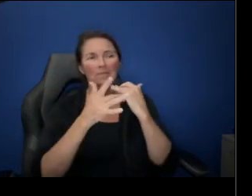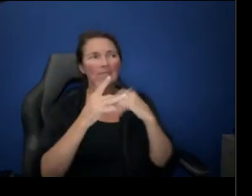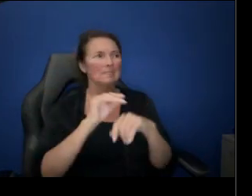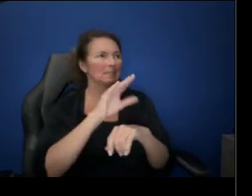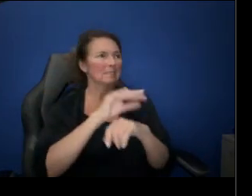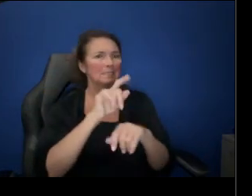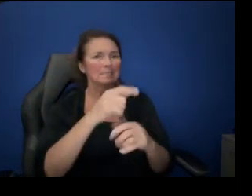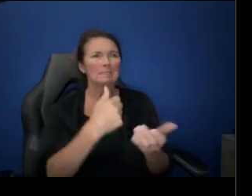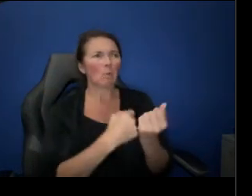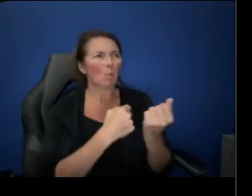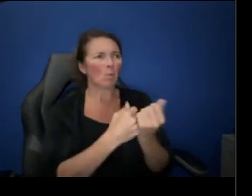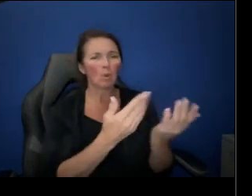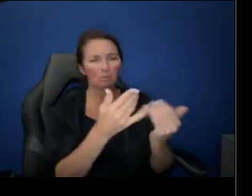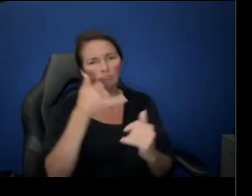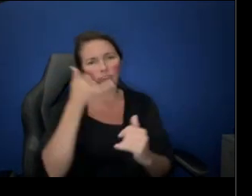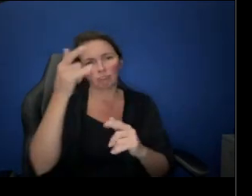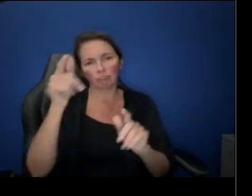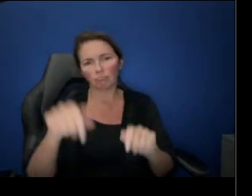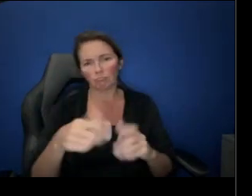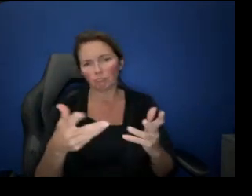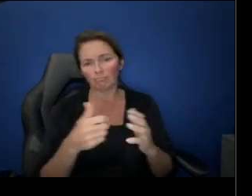and support.